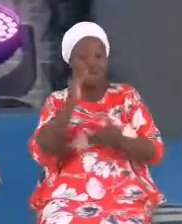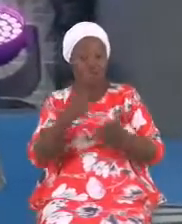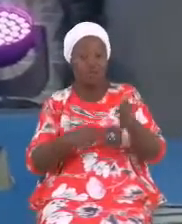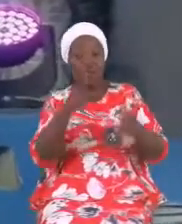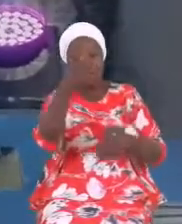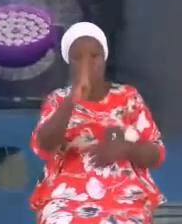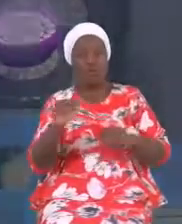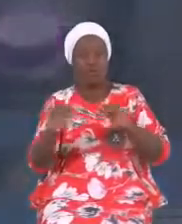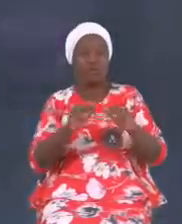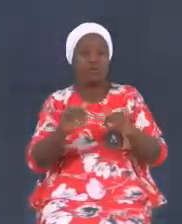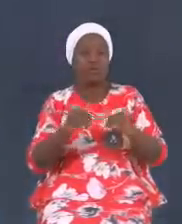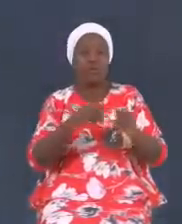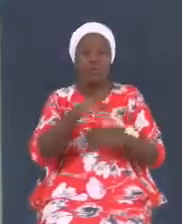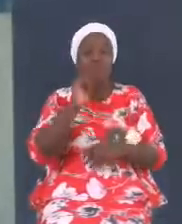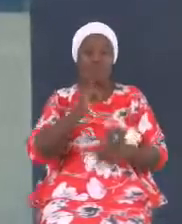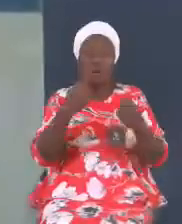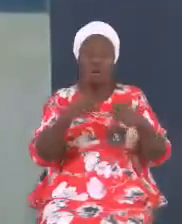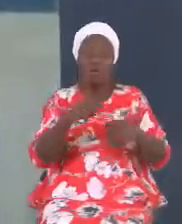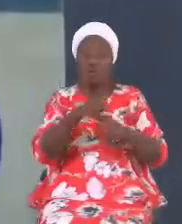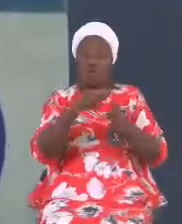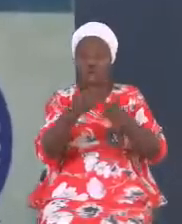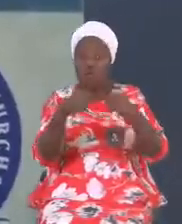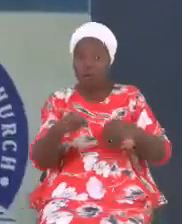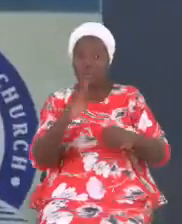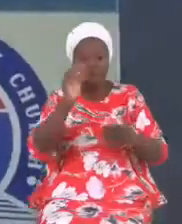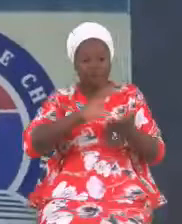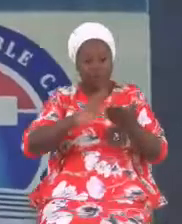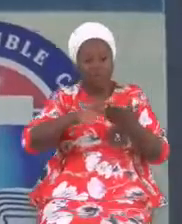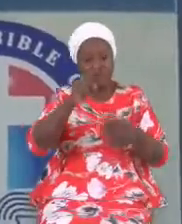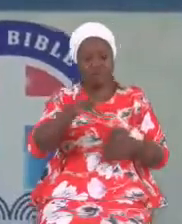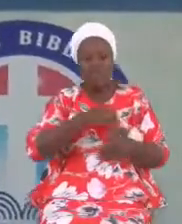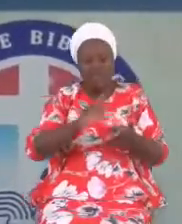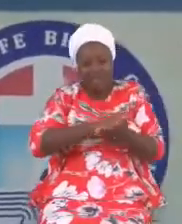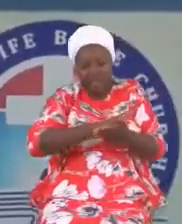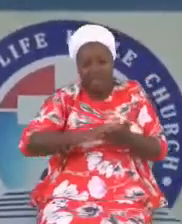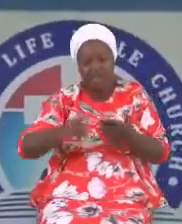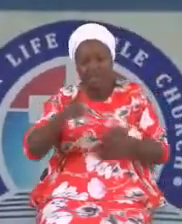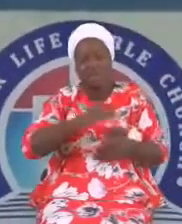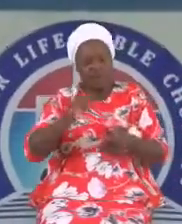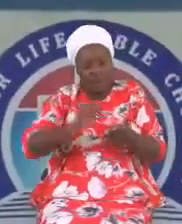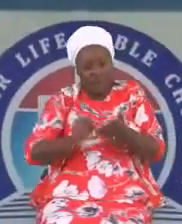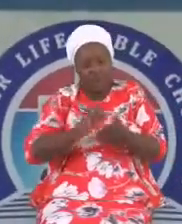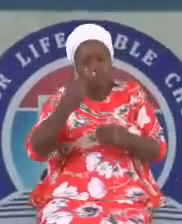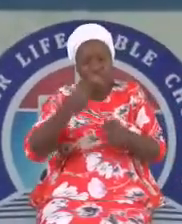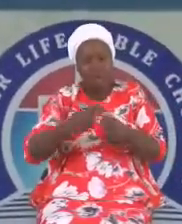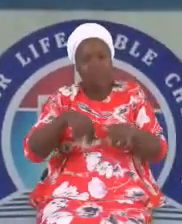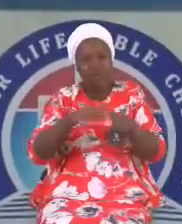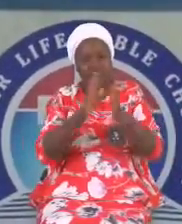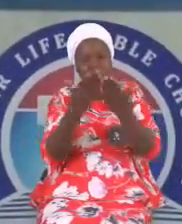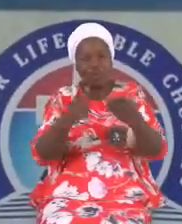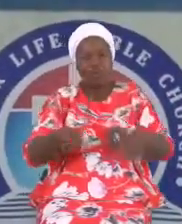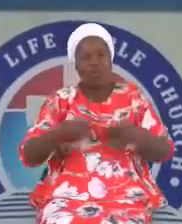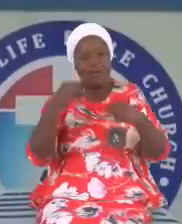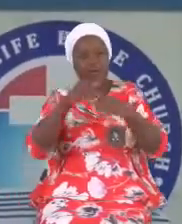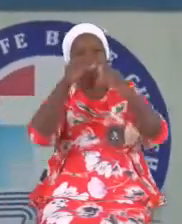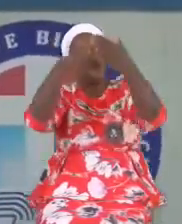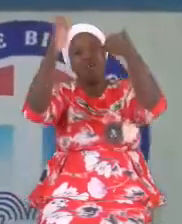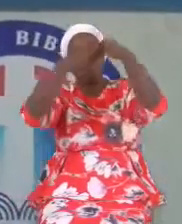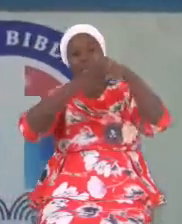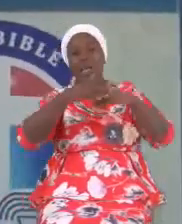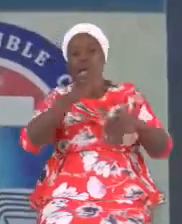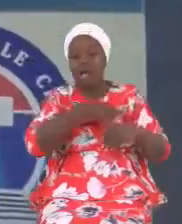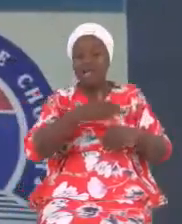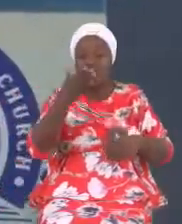he forgives you. He cleanses you. He writes your name in the book of life in heaven. And there